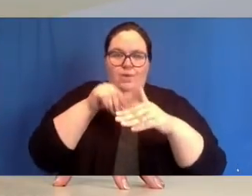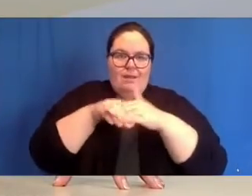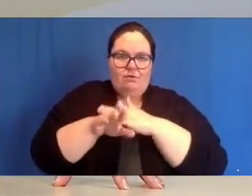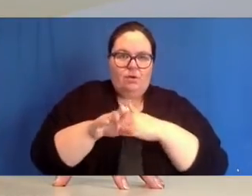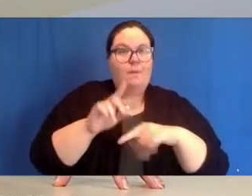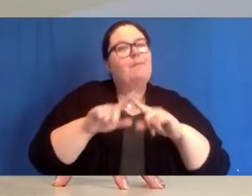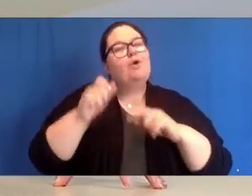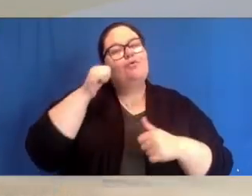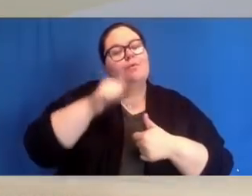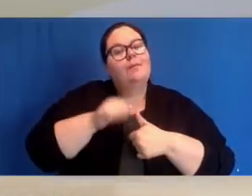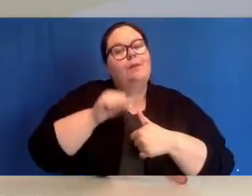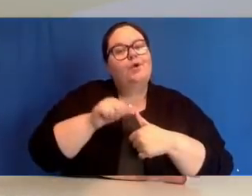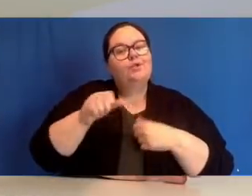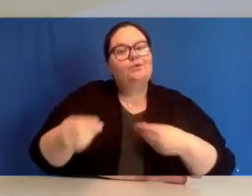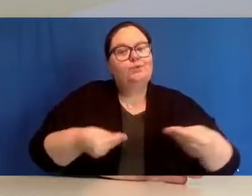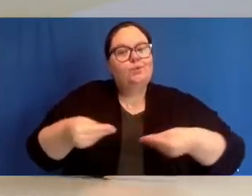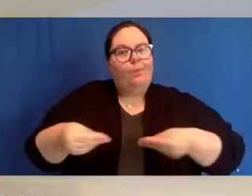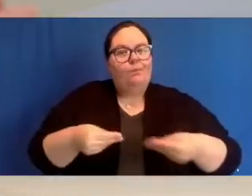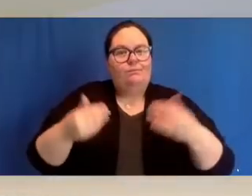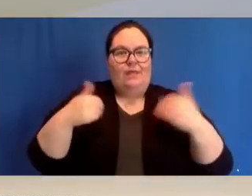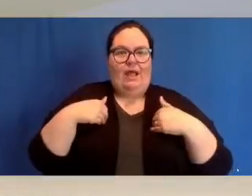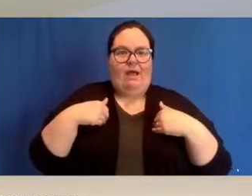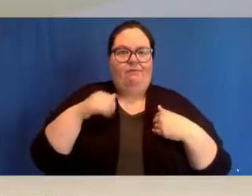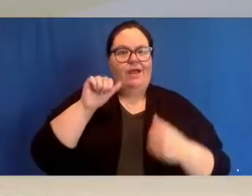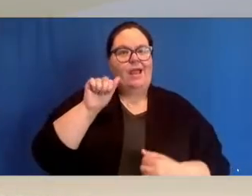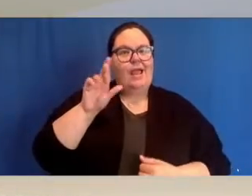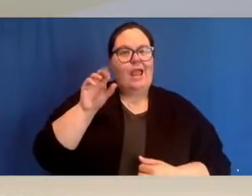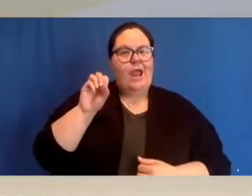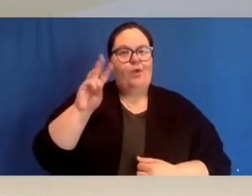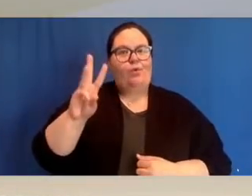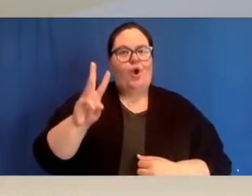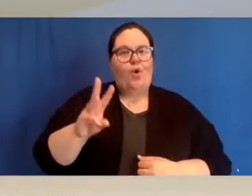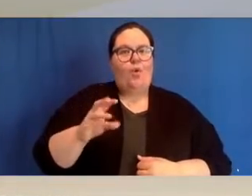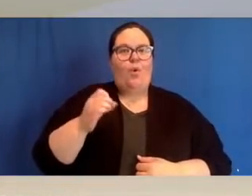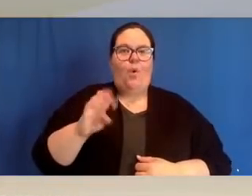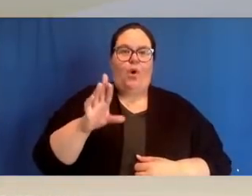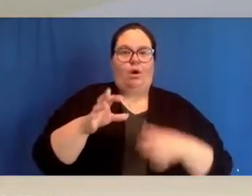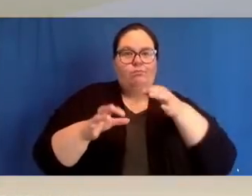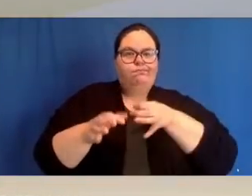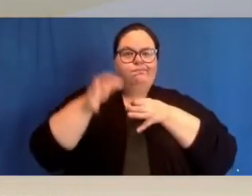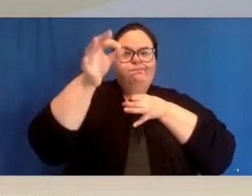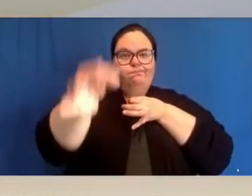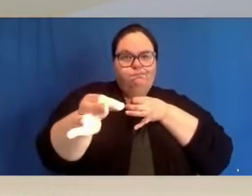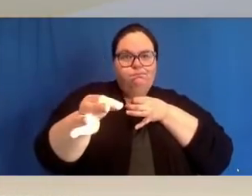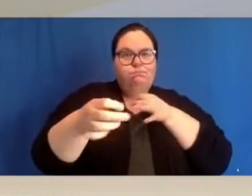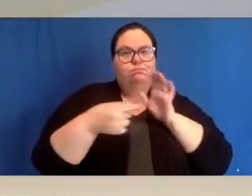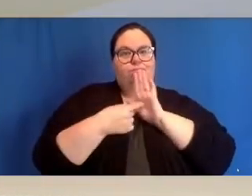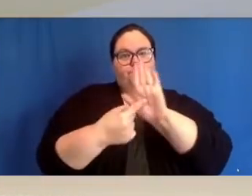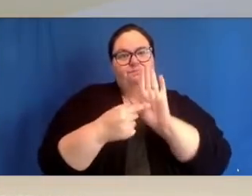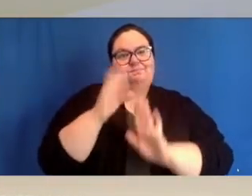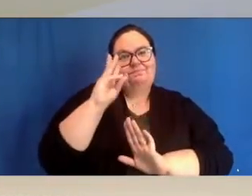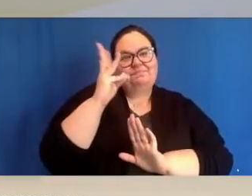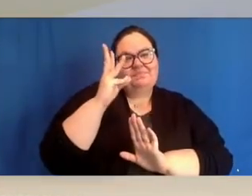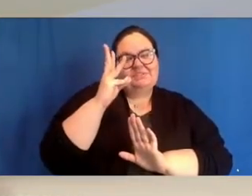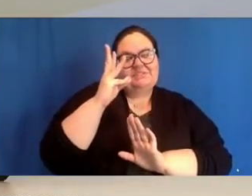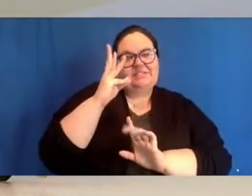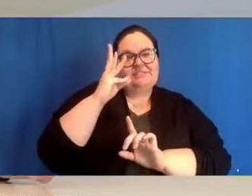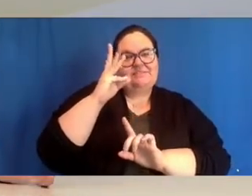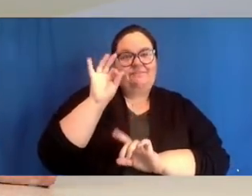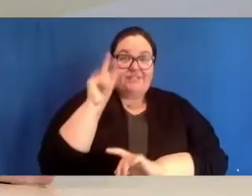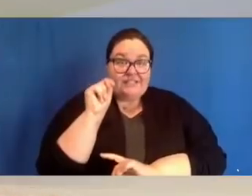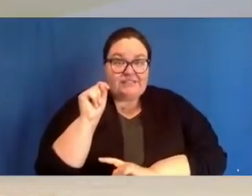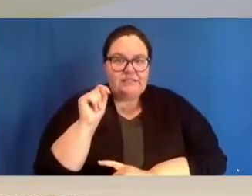be on the floors to try to, space people out, I think we need to think about some of those same